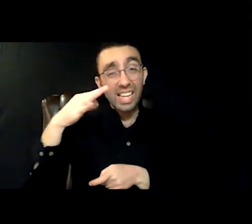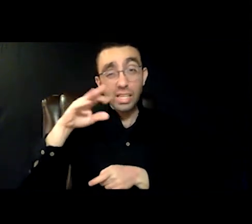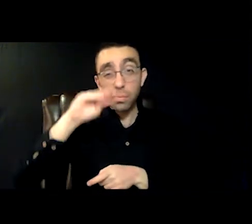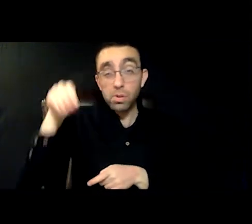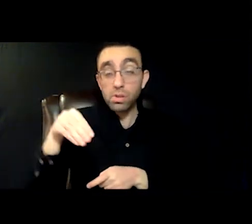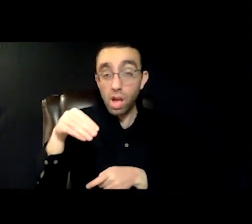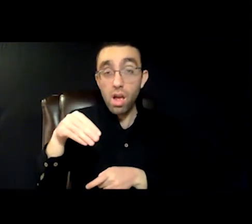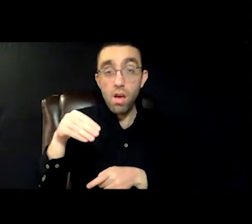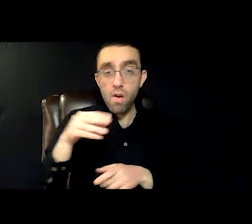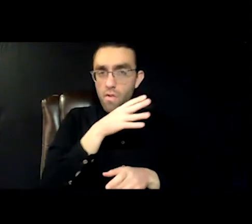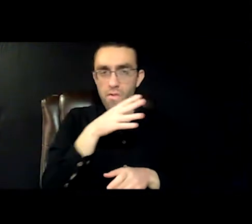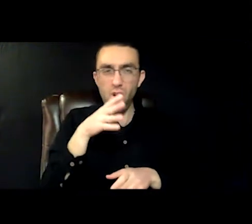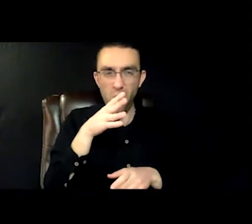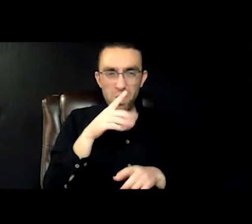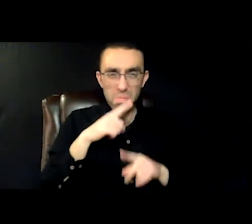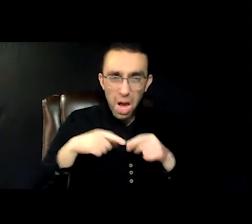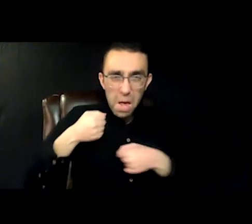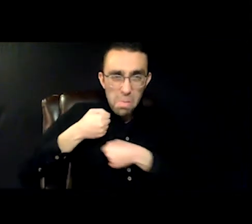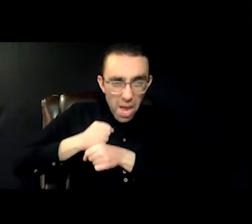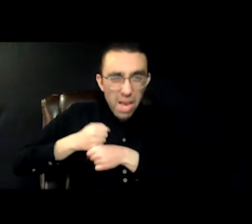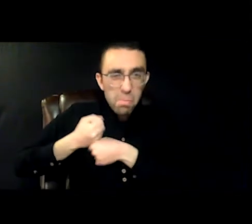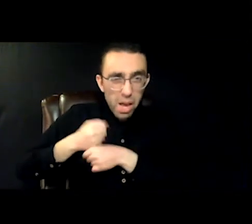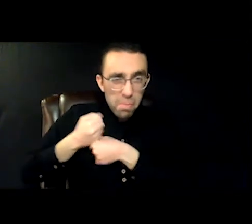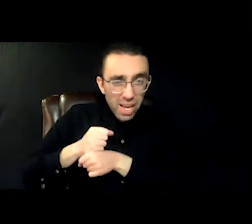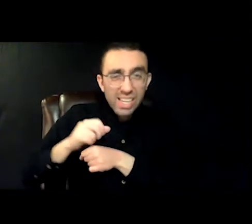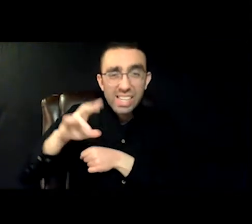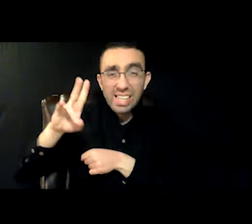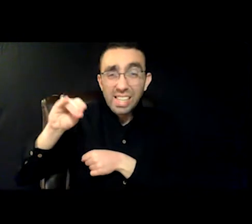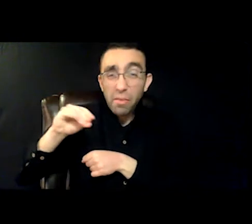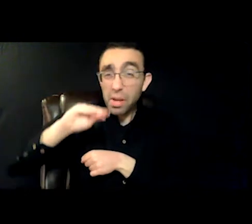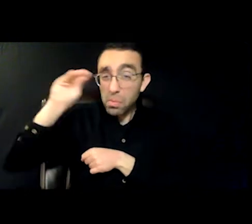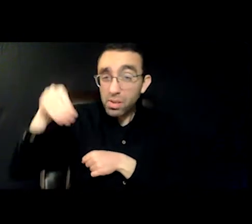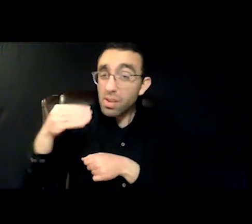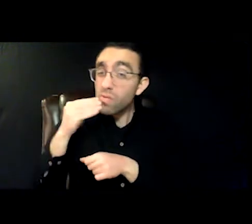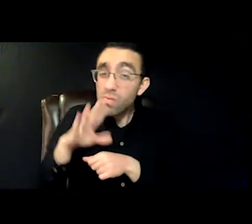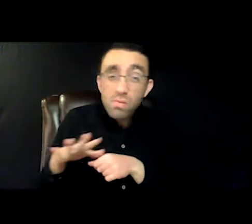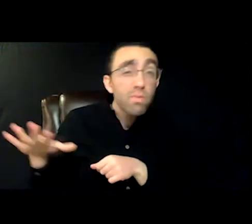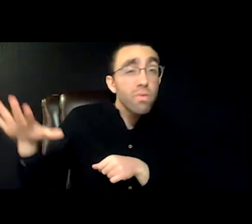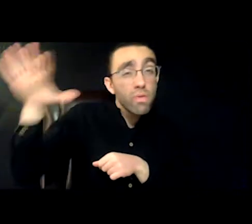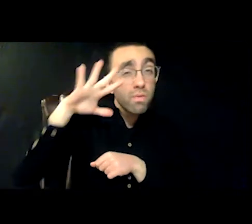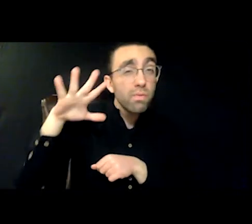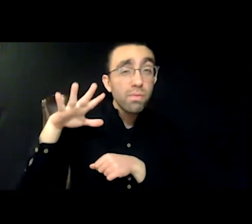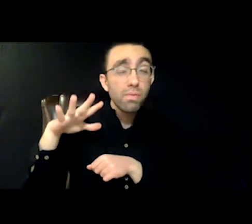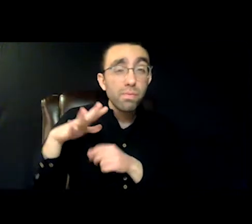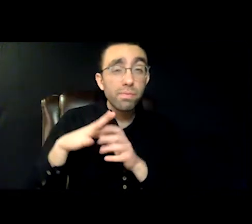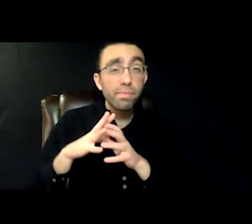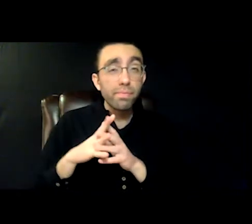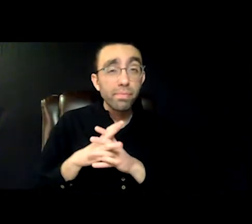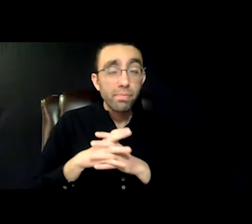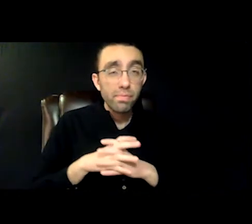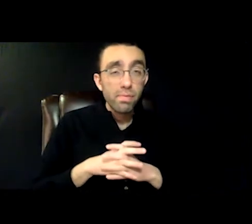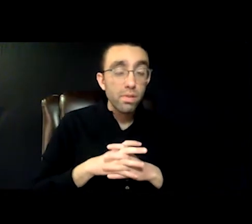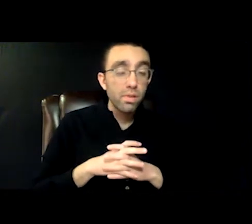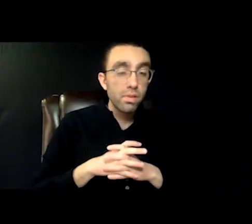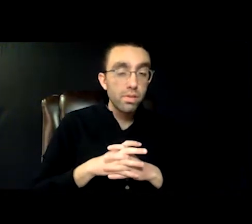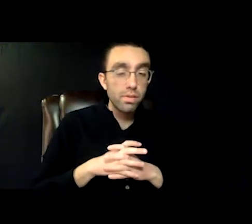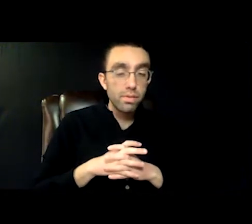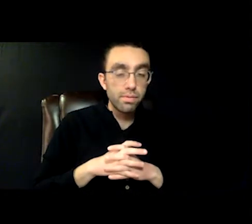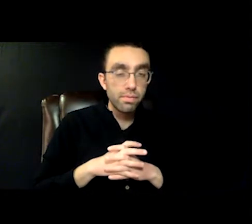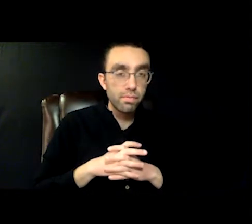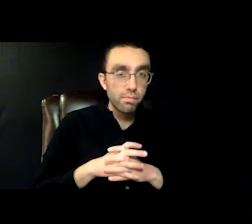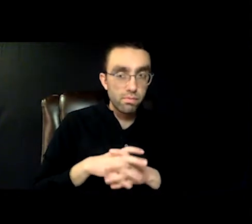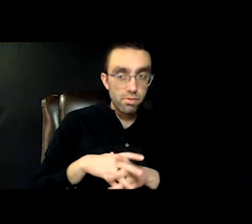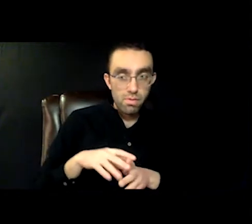land while producing 70% of the world's food consumed, right? Protecting 95%